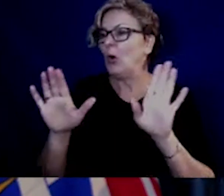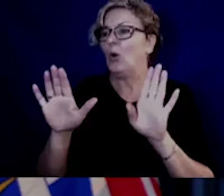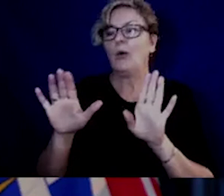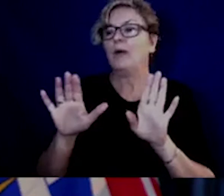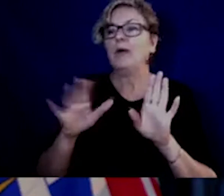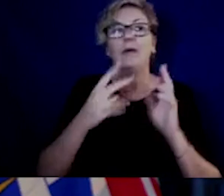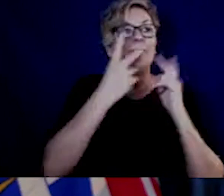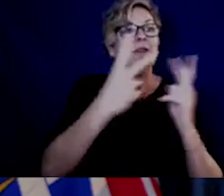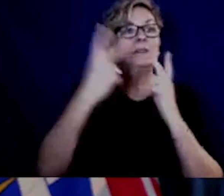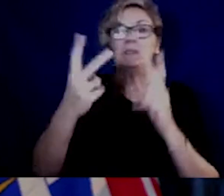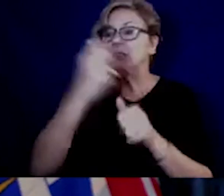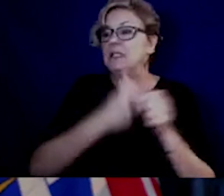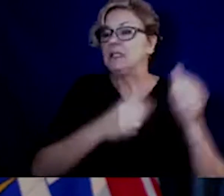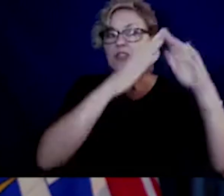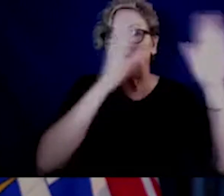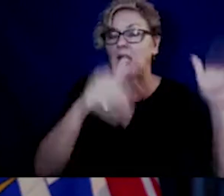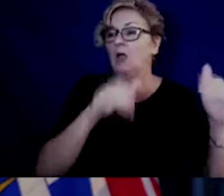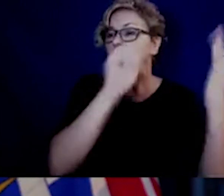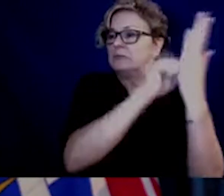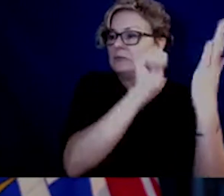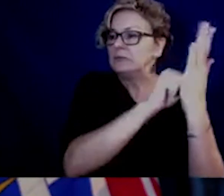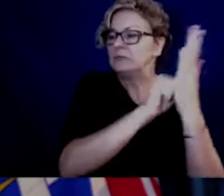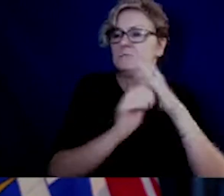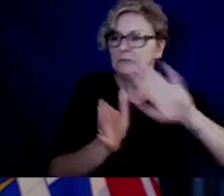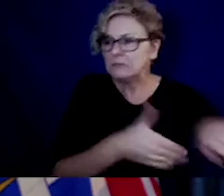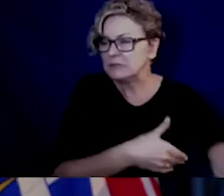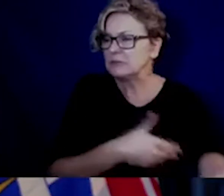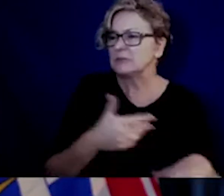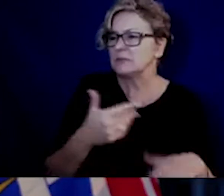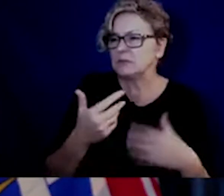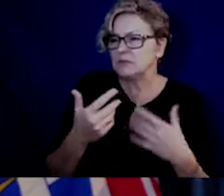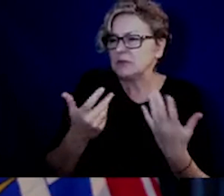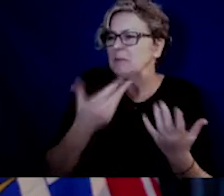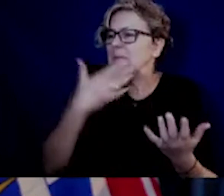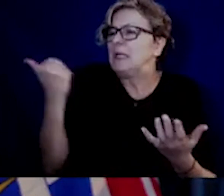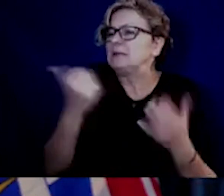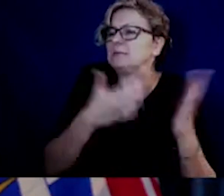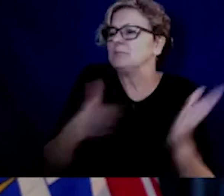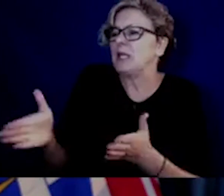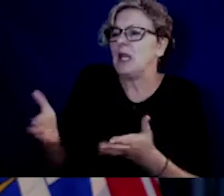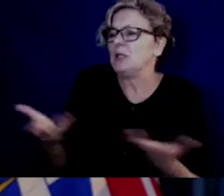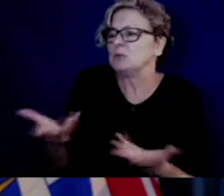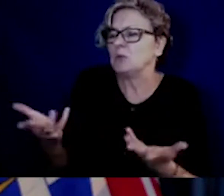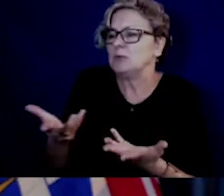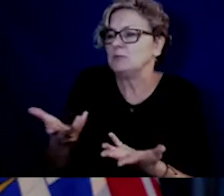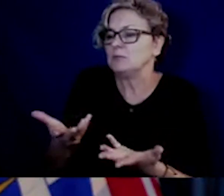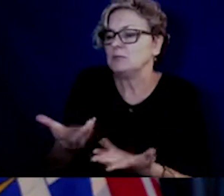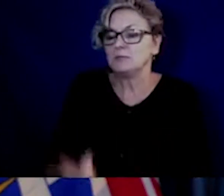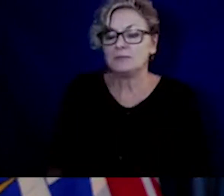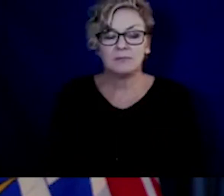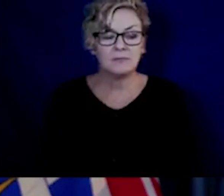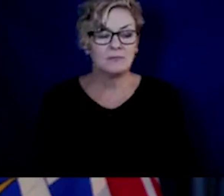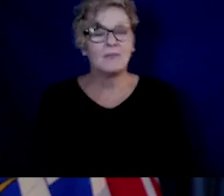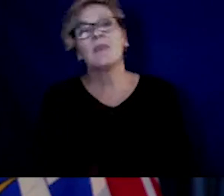grappling with this issue. Yeah, and we've been hearing about that across the country. And, you know, we did talk about this a week and a